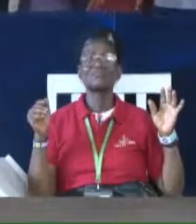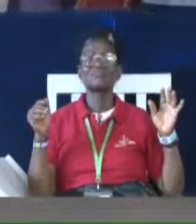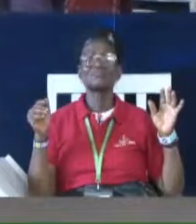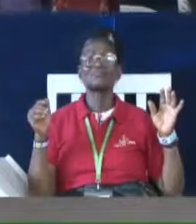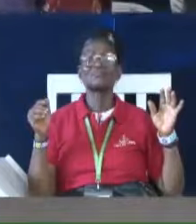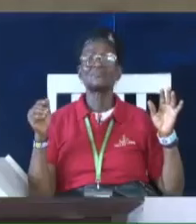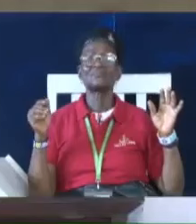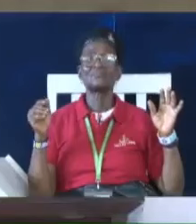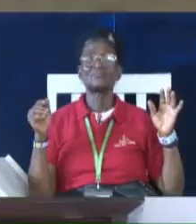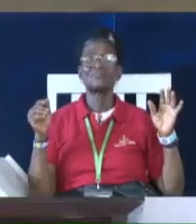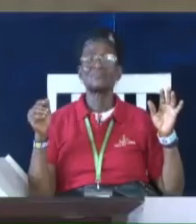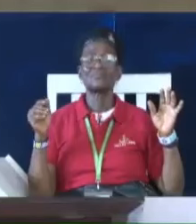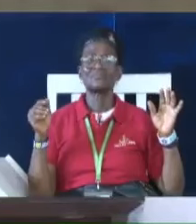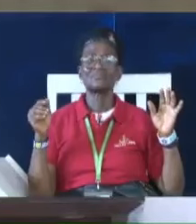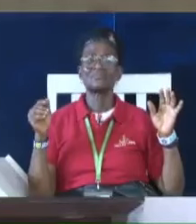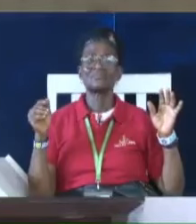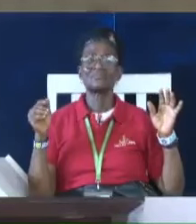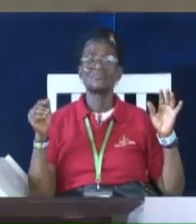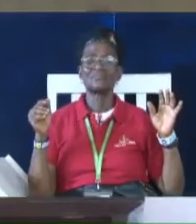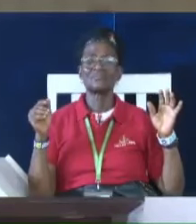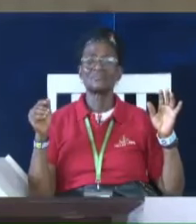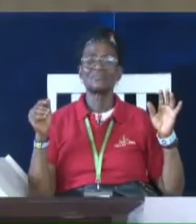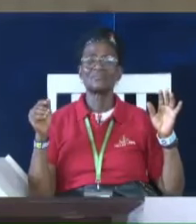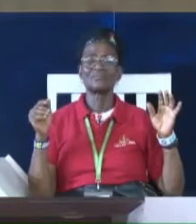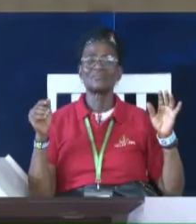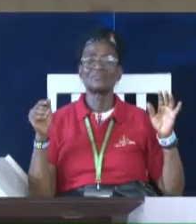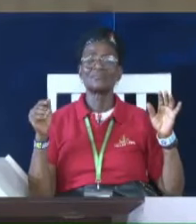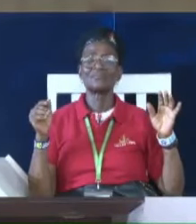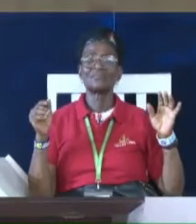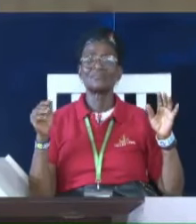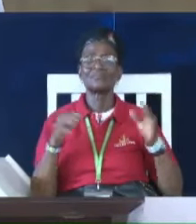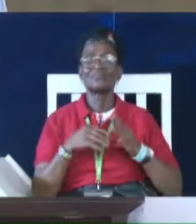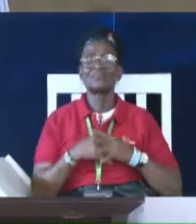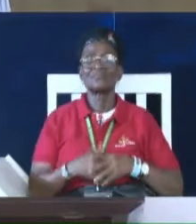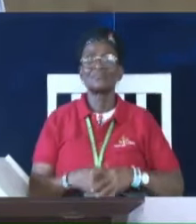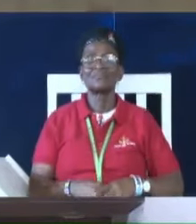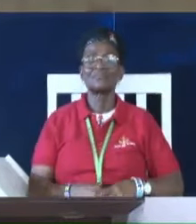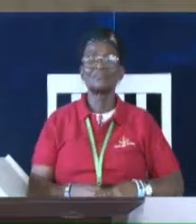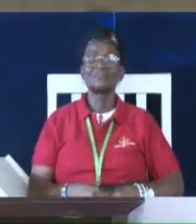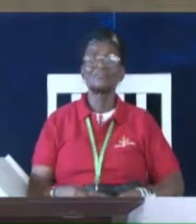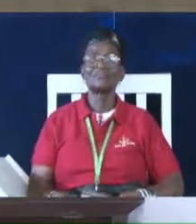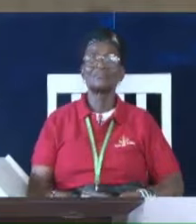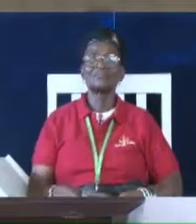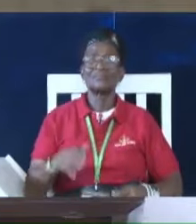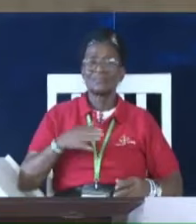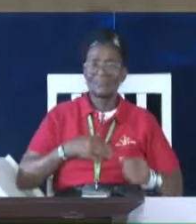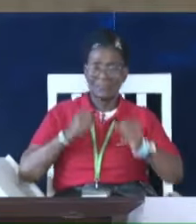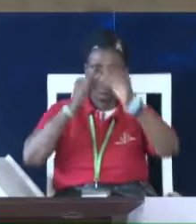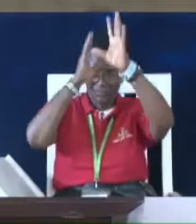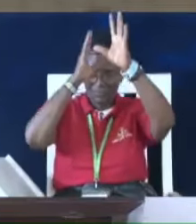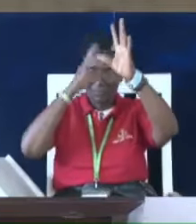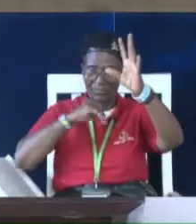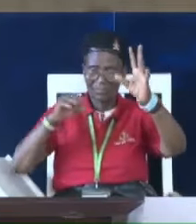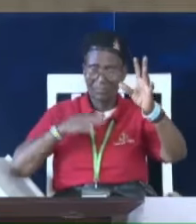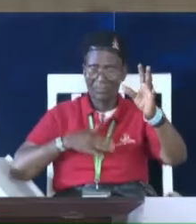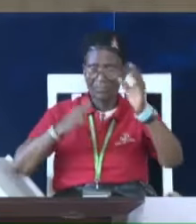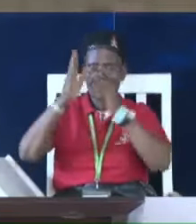My My Father and my God,